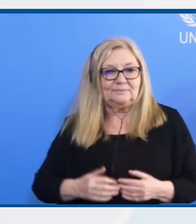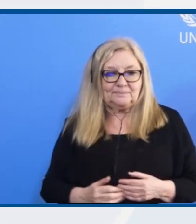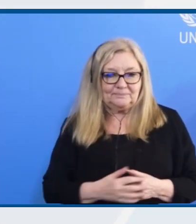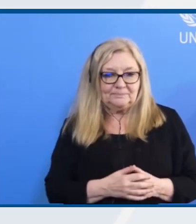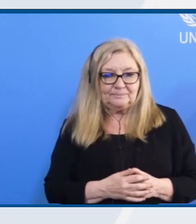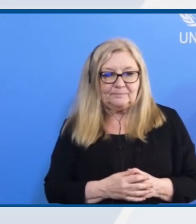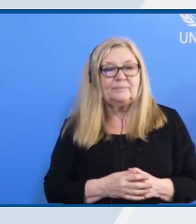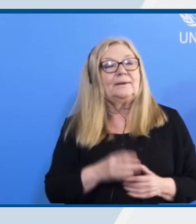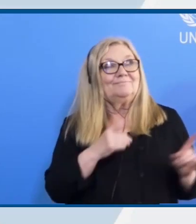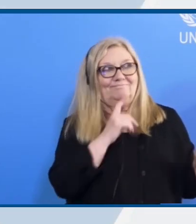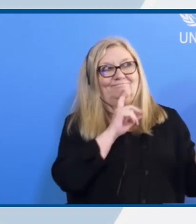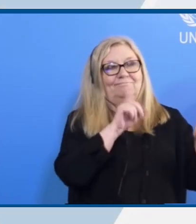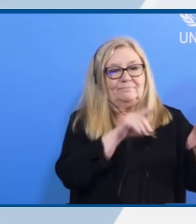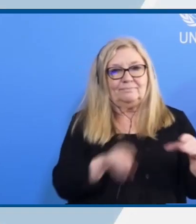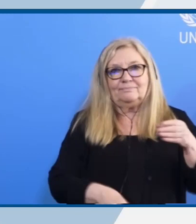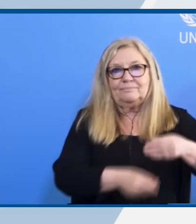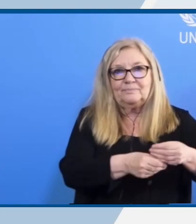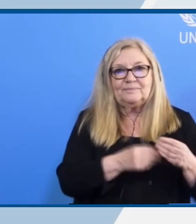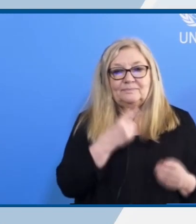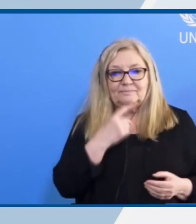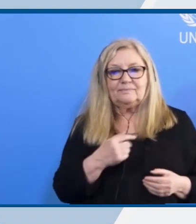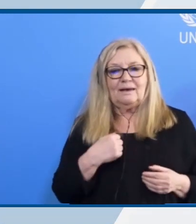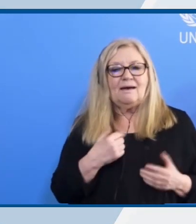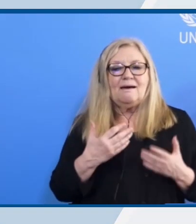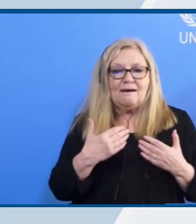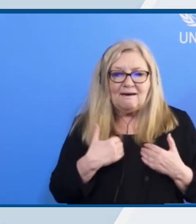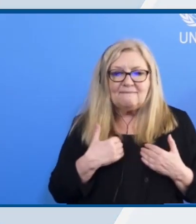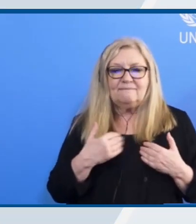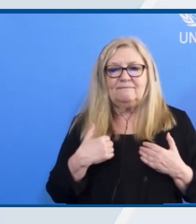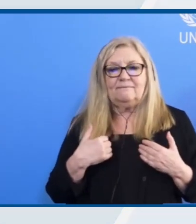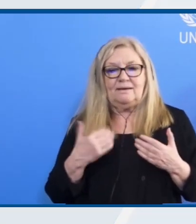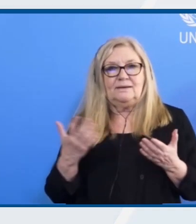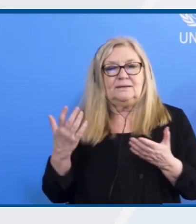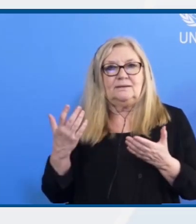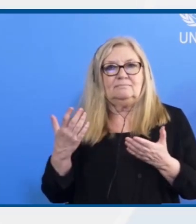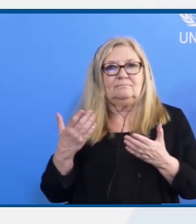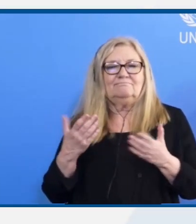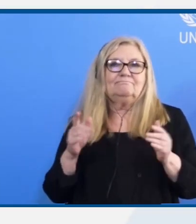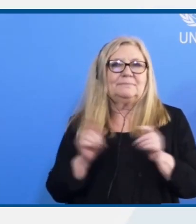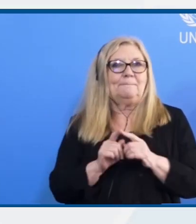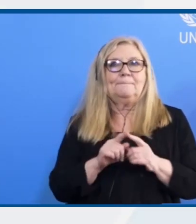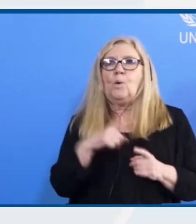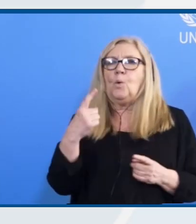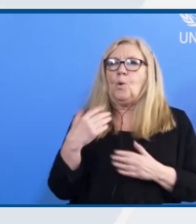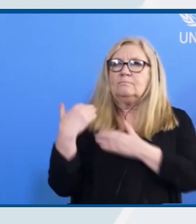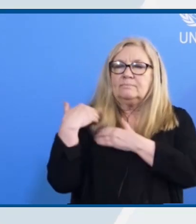were designing like there are a lot of institutions around us, like main stakeholder